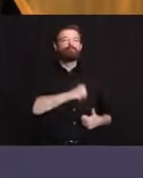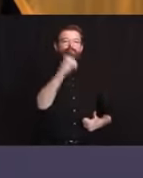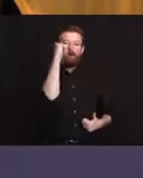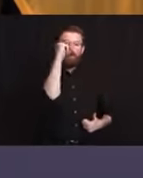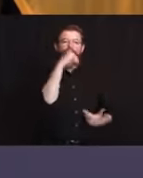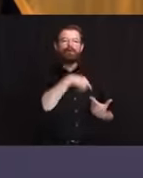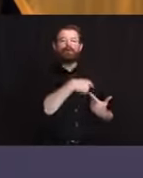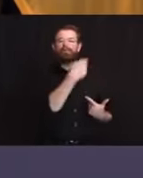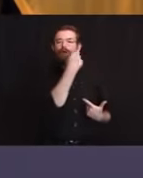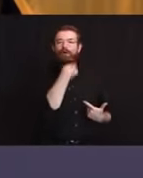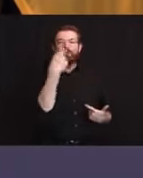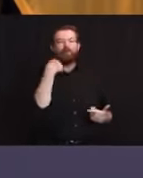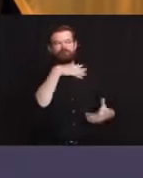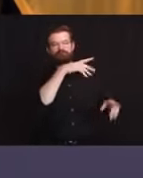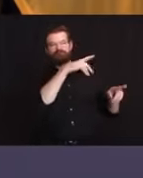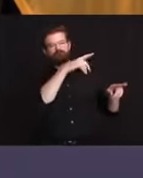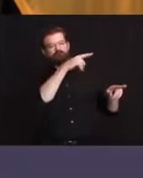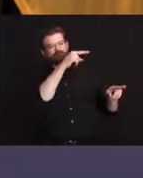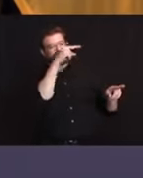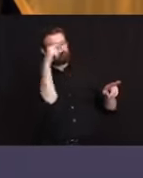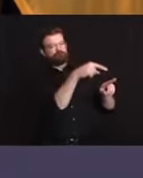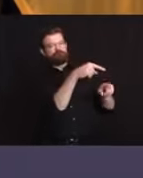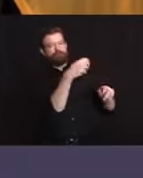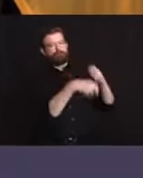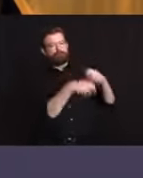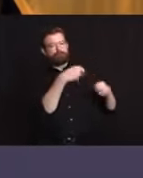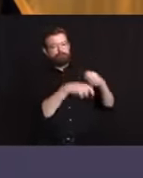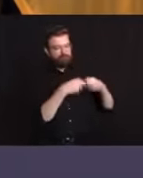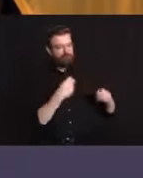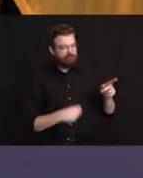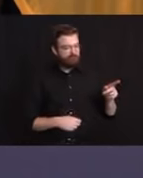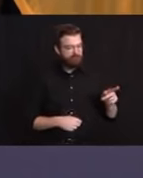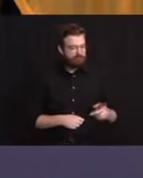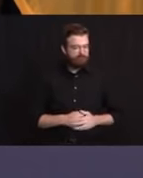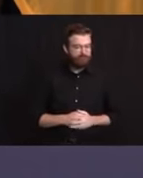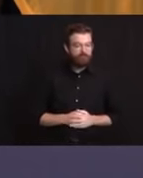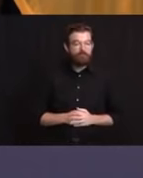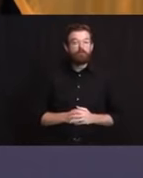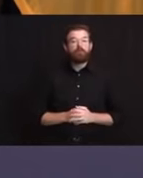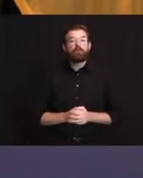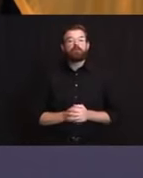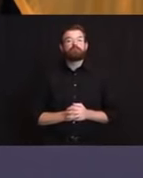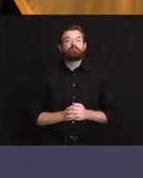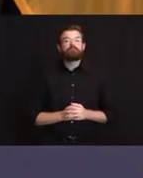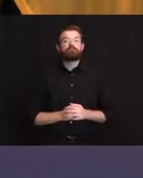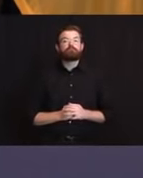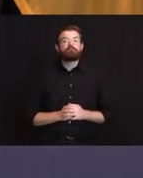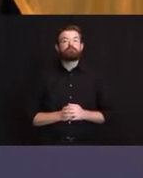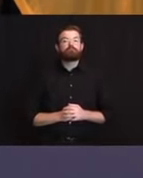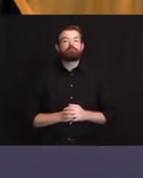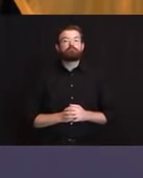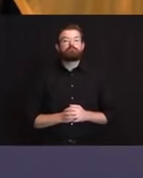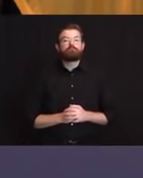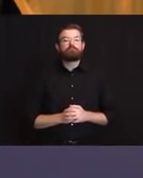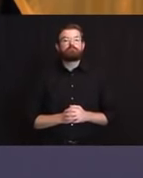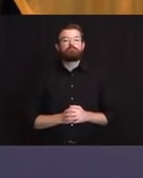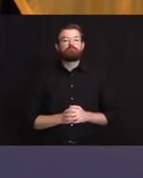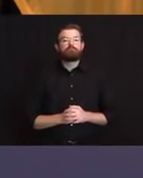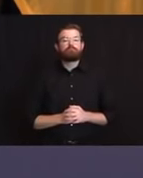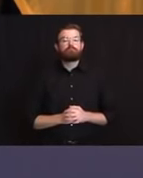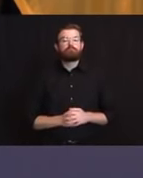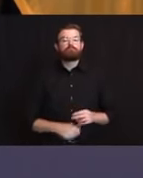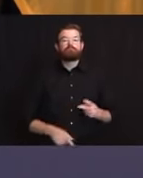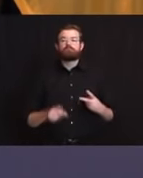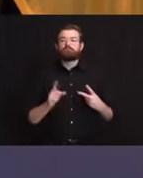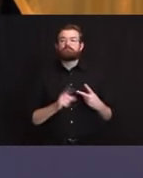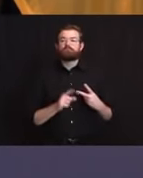get progress. That's a regular topic of conversation with the administration, with the White House directly. And on the second one, it's just added